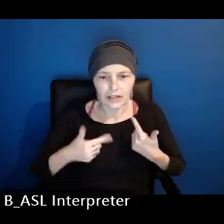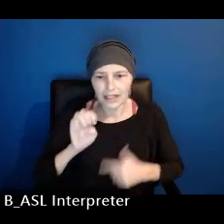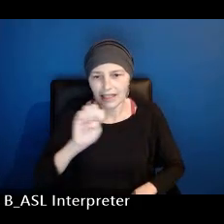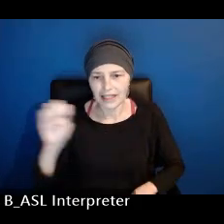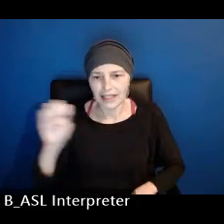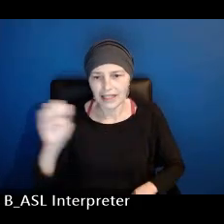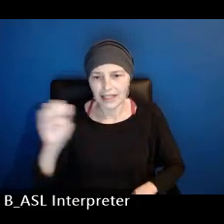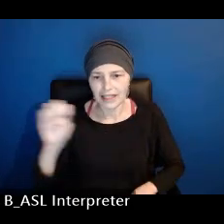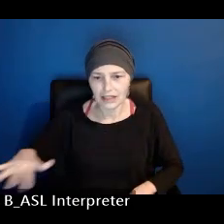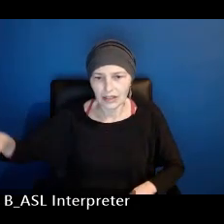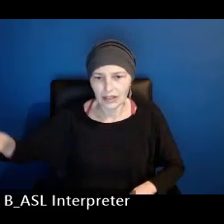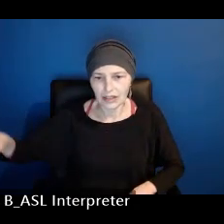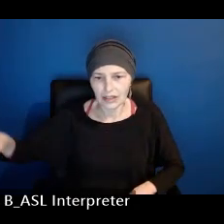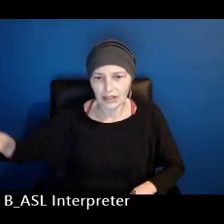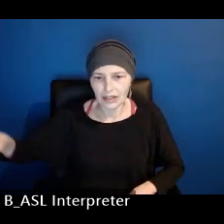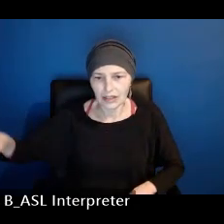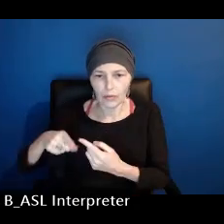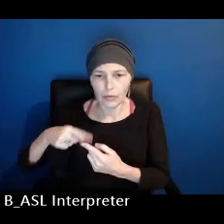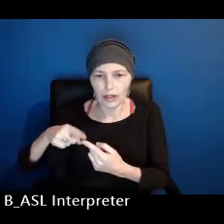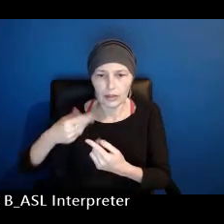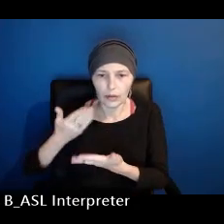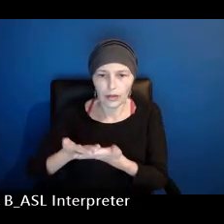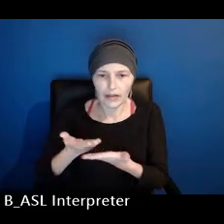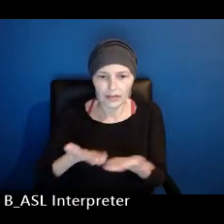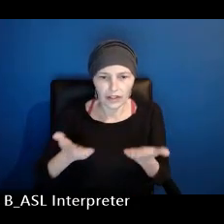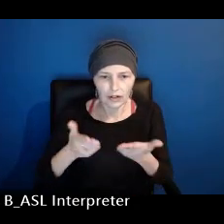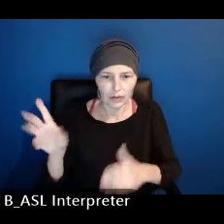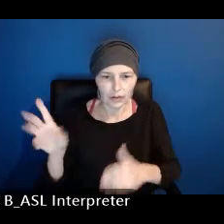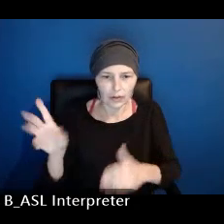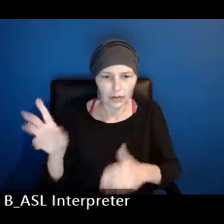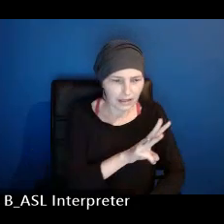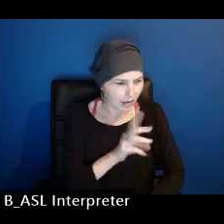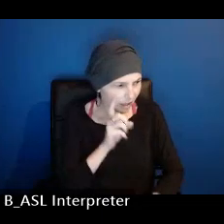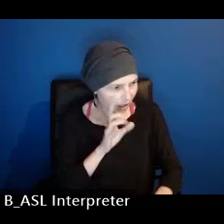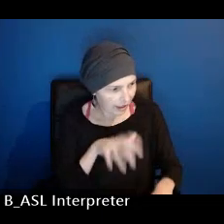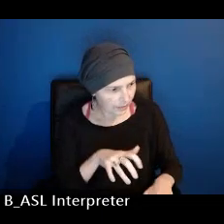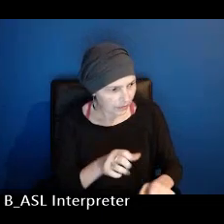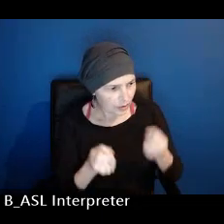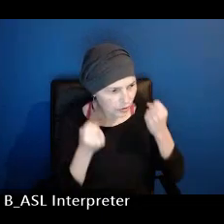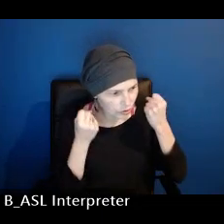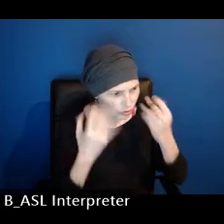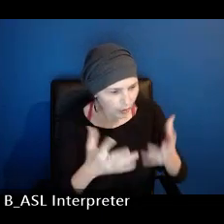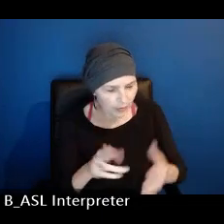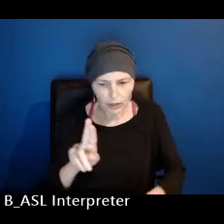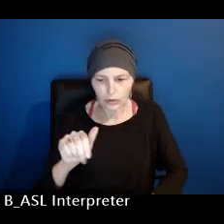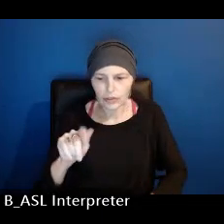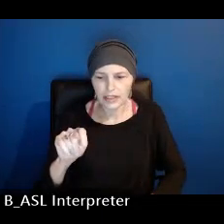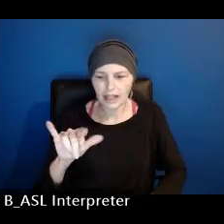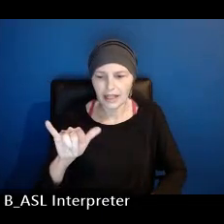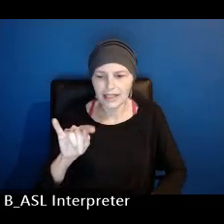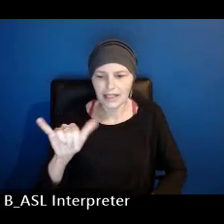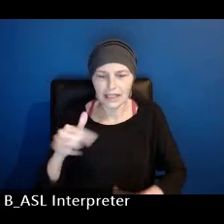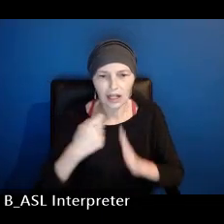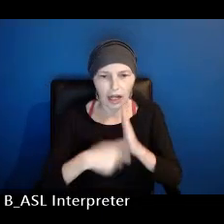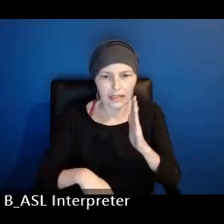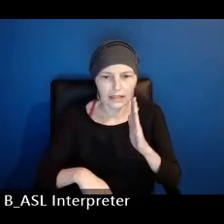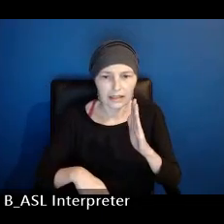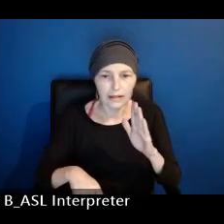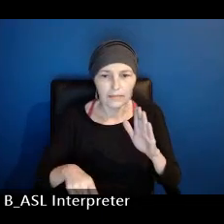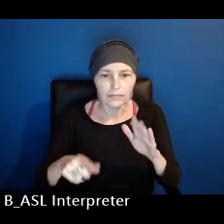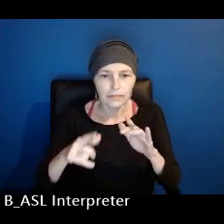we came here, we were just floored because of all the utility costs that we had to pay. And on top of that,